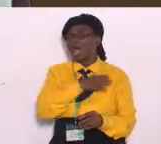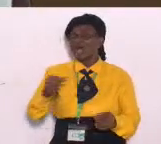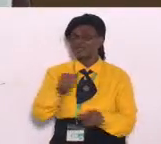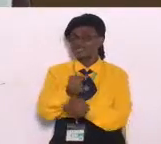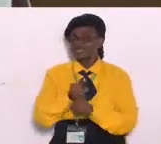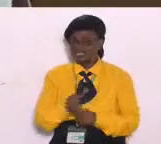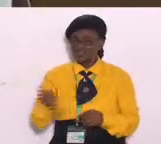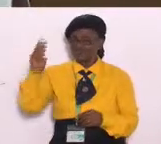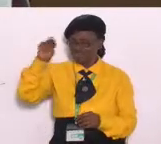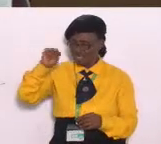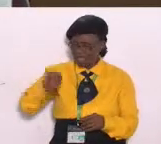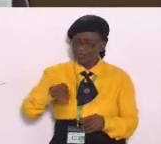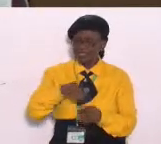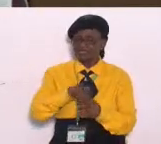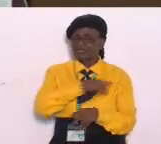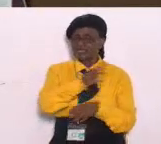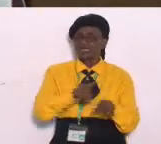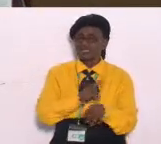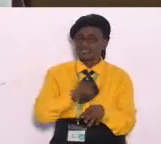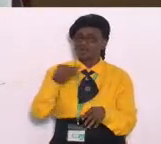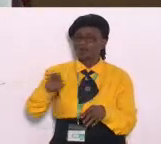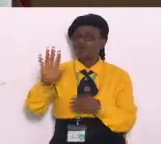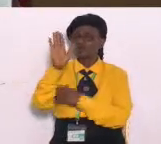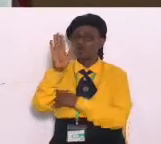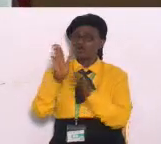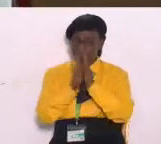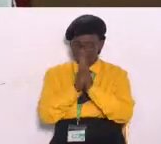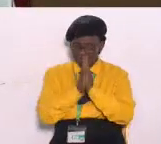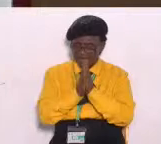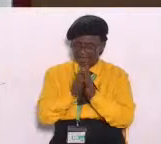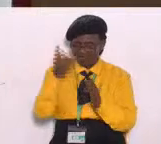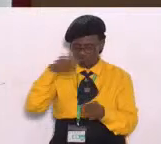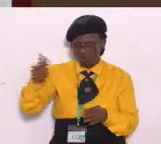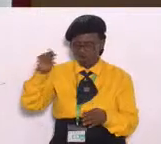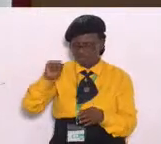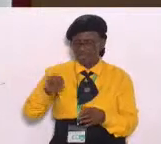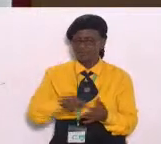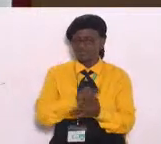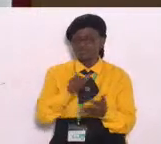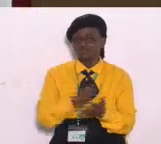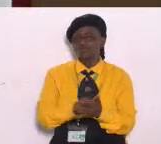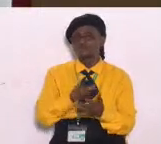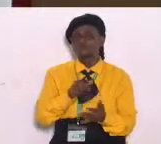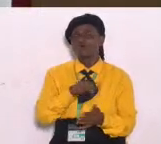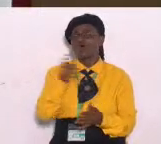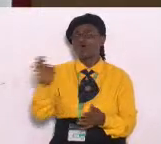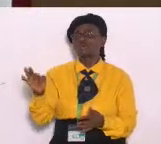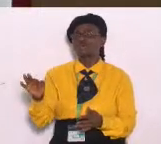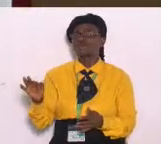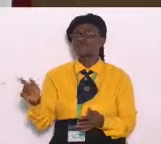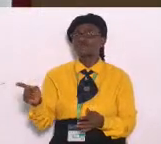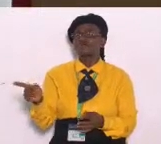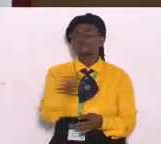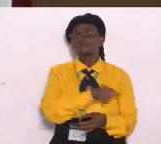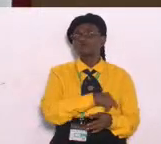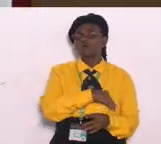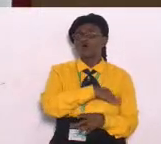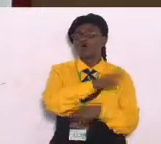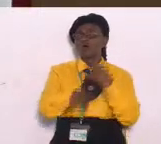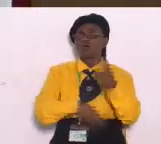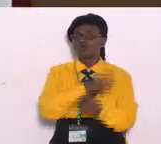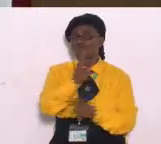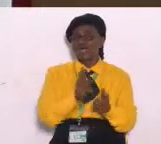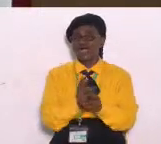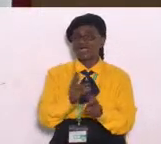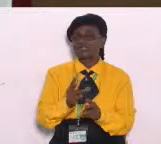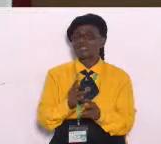Let's pray for them, brethren. Pray. Those of you all over the world, intercede for your new brothers